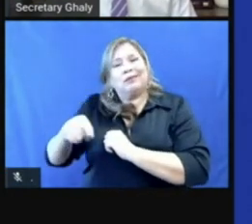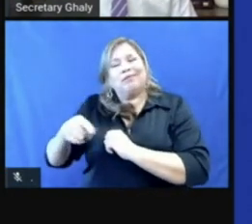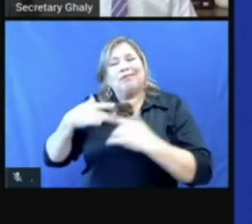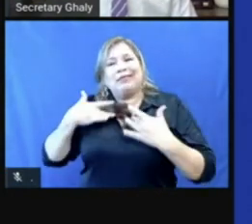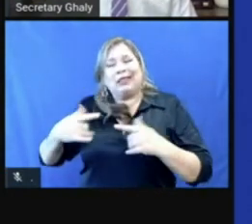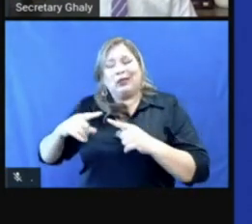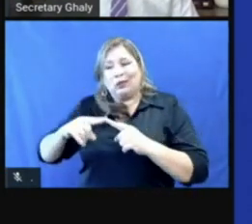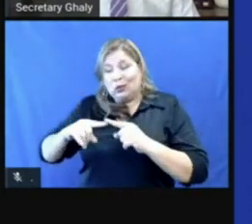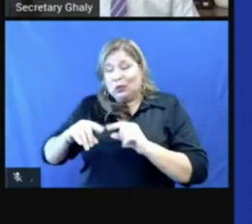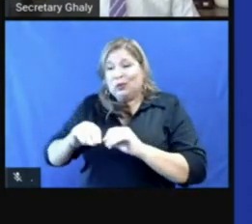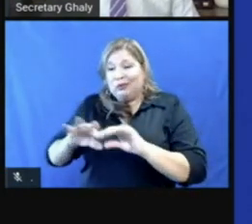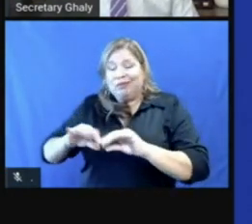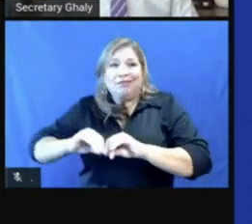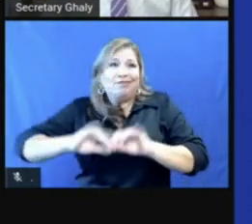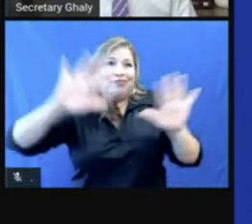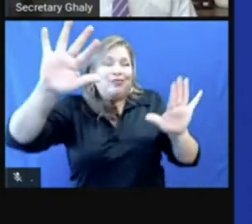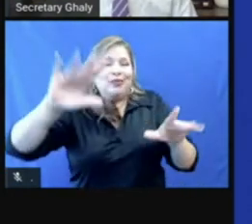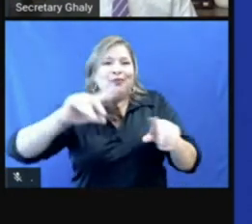important